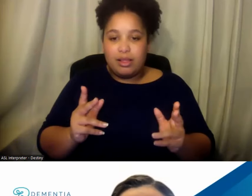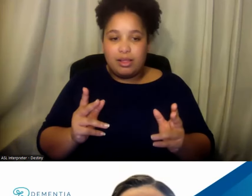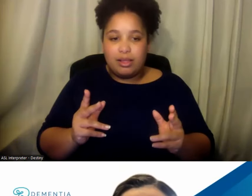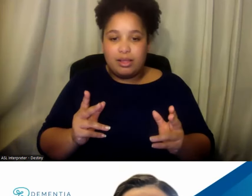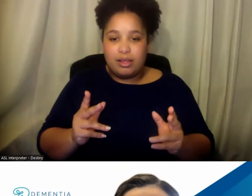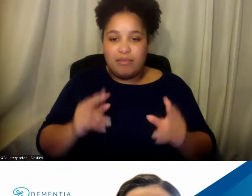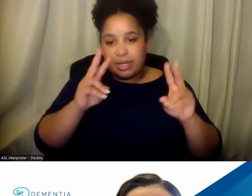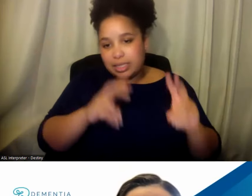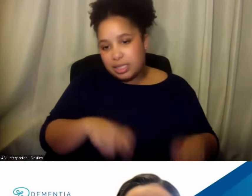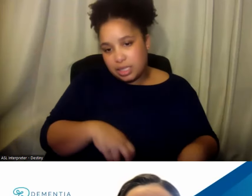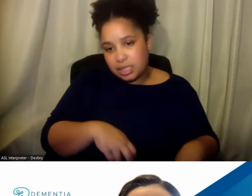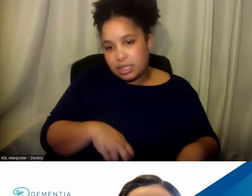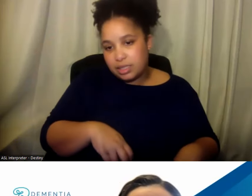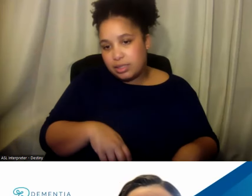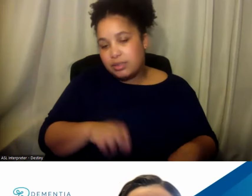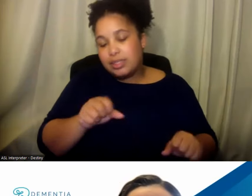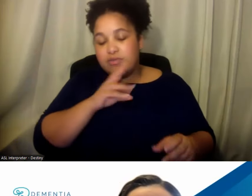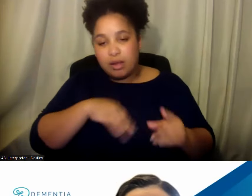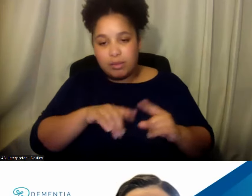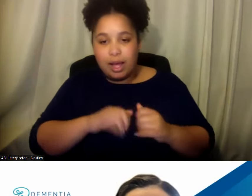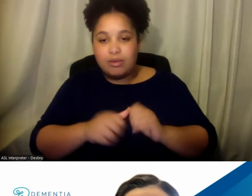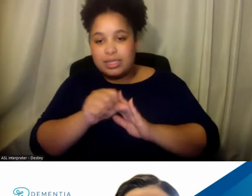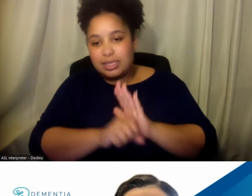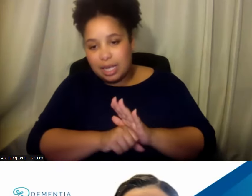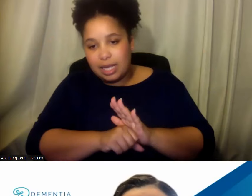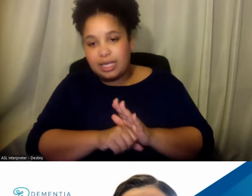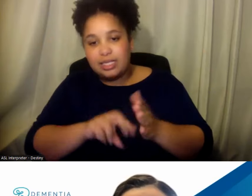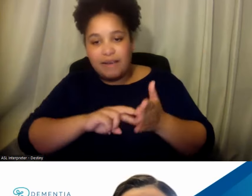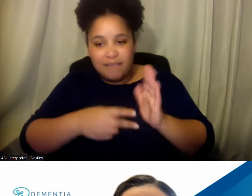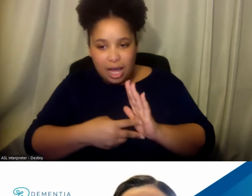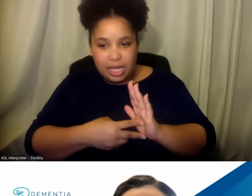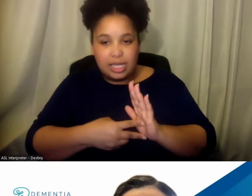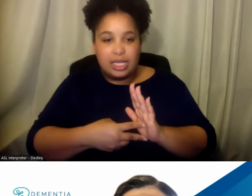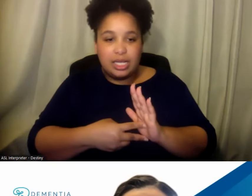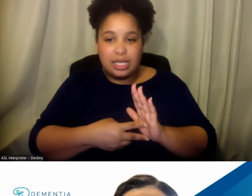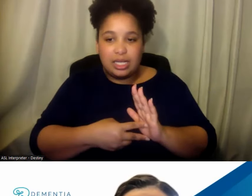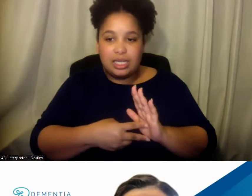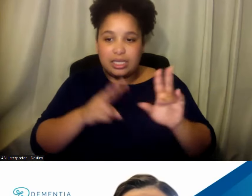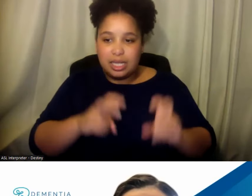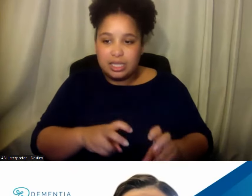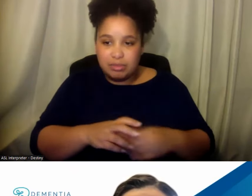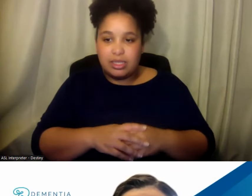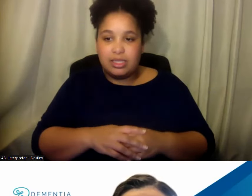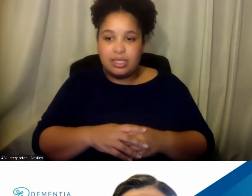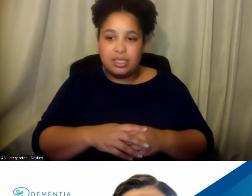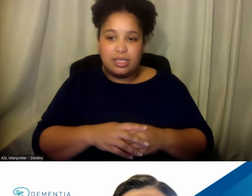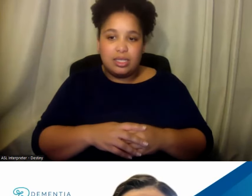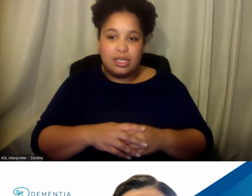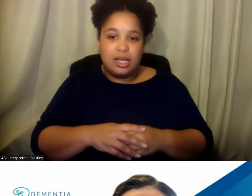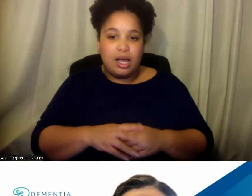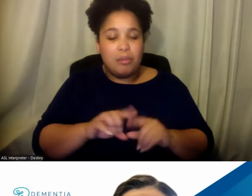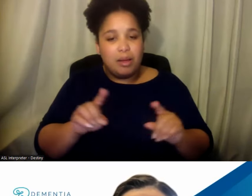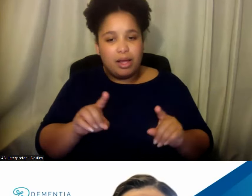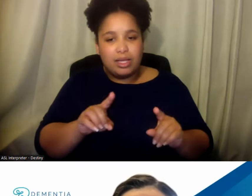been assessed? And we could talk about, like, how is the state defining assessment? That's actually an important question to be asking. But that would actually